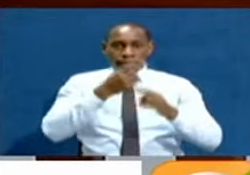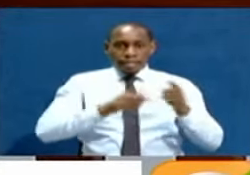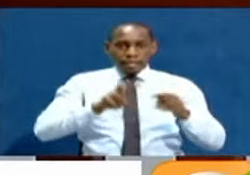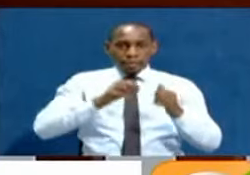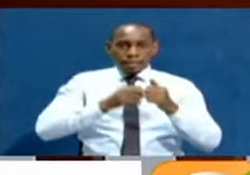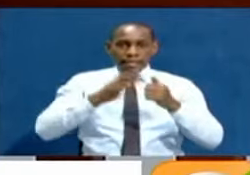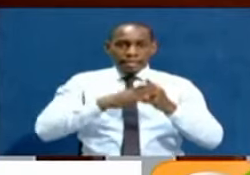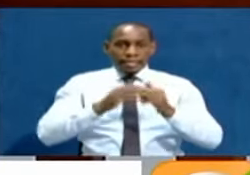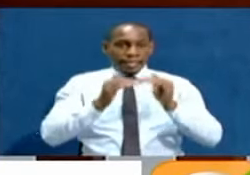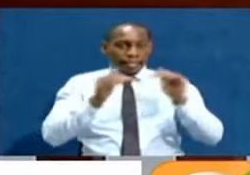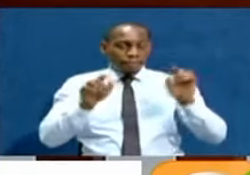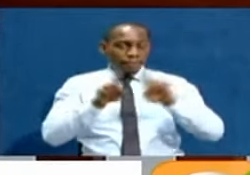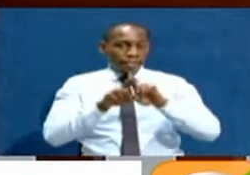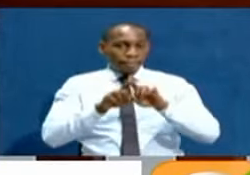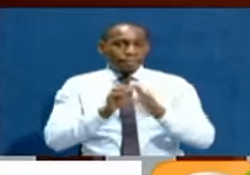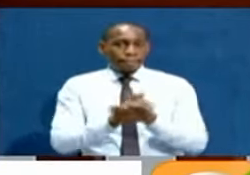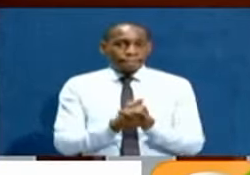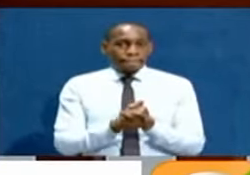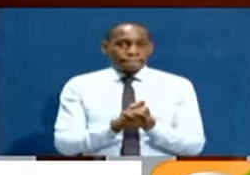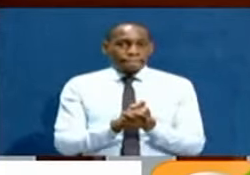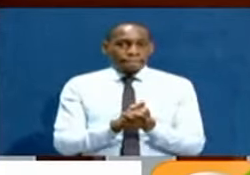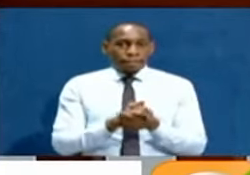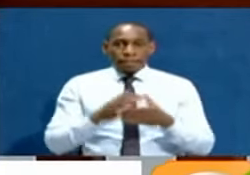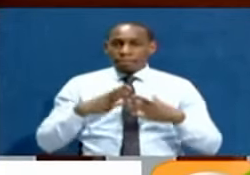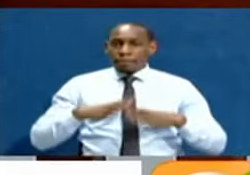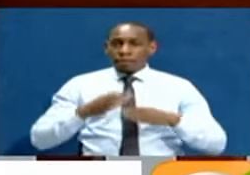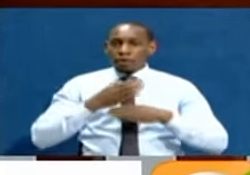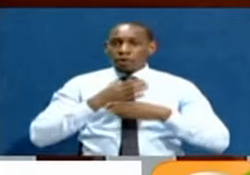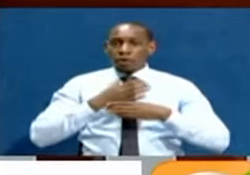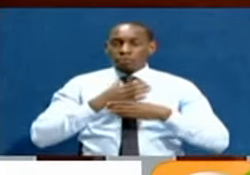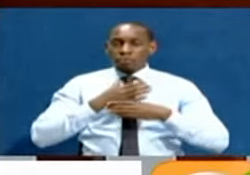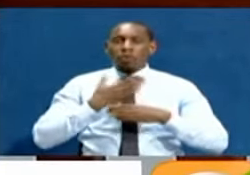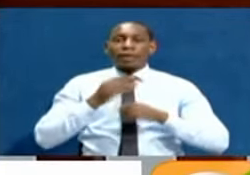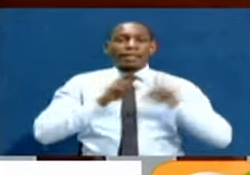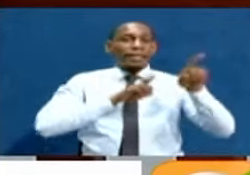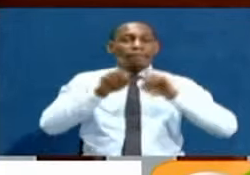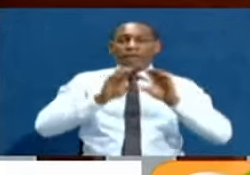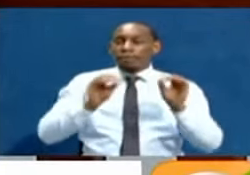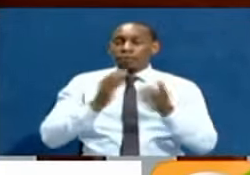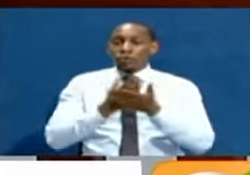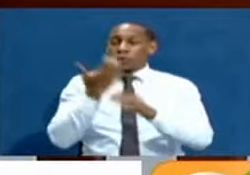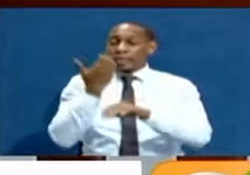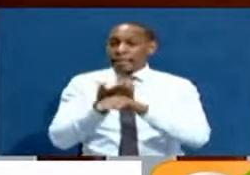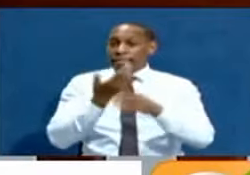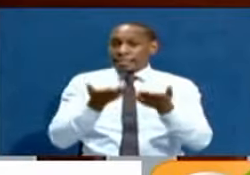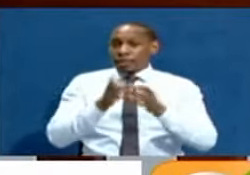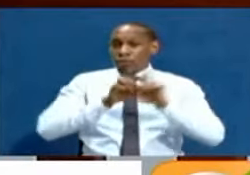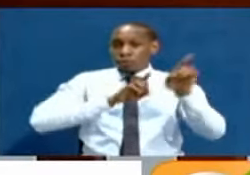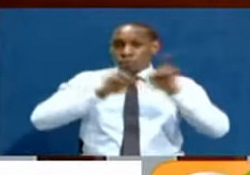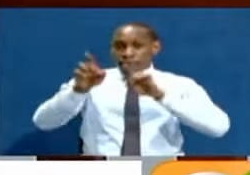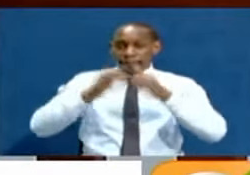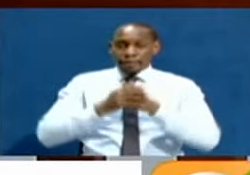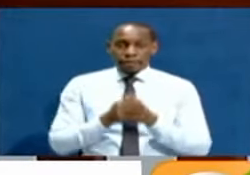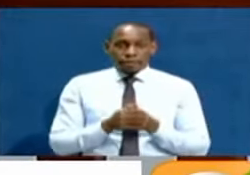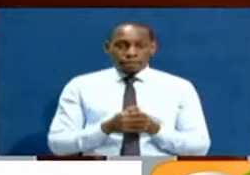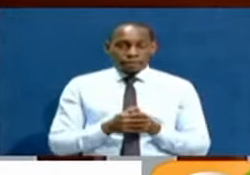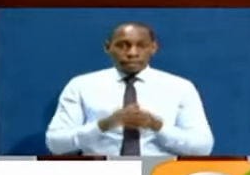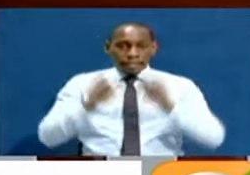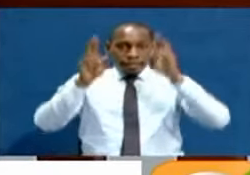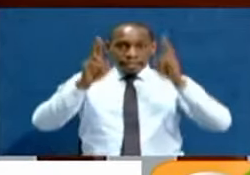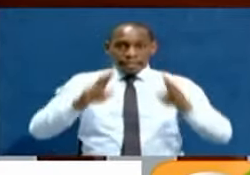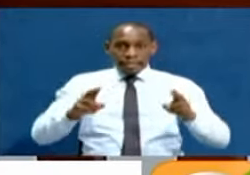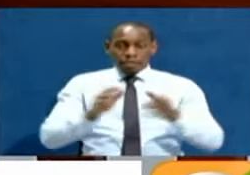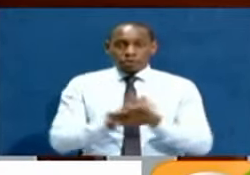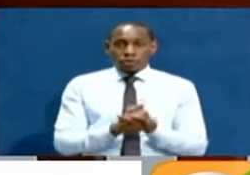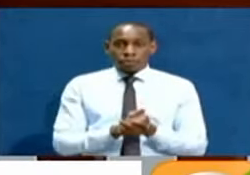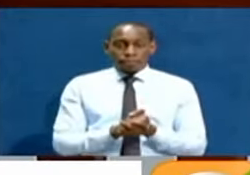2019 levels, probably 2024, because people have lost confidence to travel. Yeah. And it's quite difficult to travel now. I don't know if you've traveled internationally, but, you know, there's